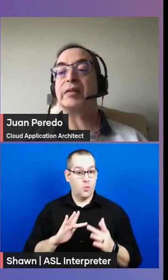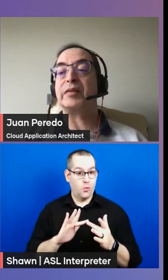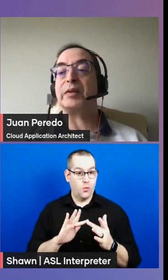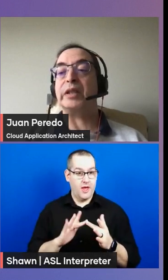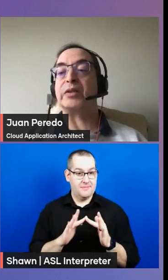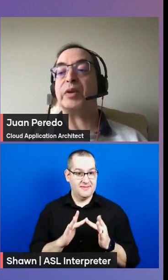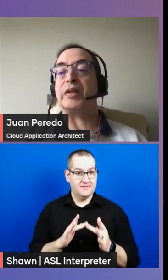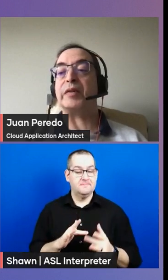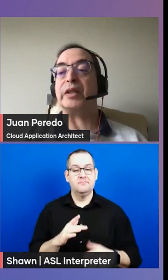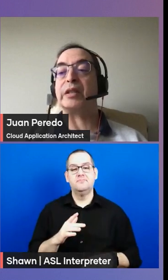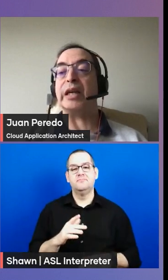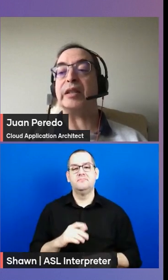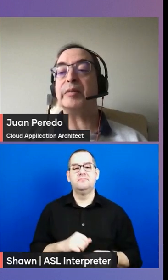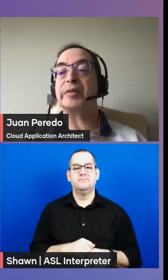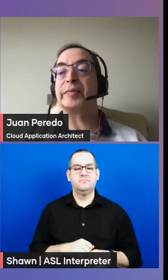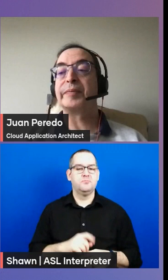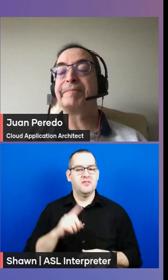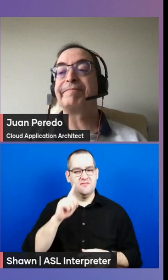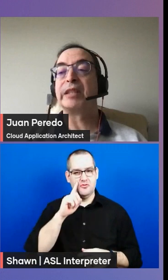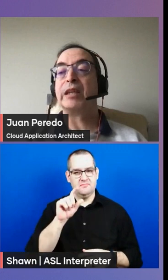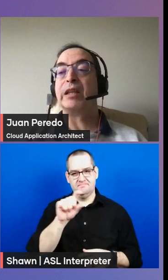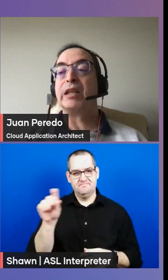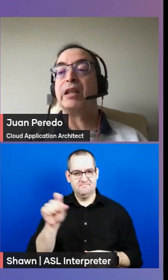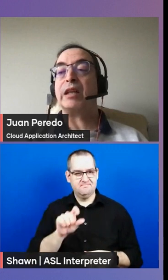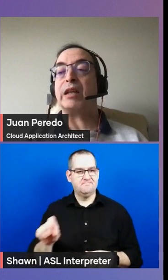websites for each one of these items.